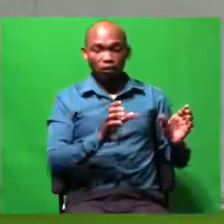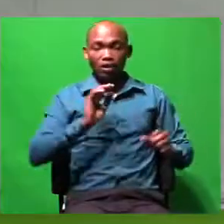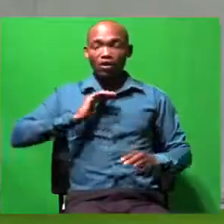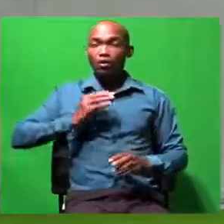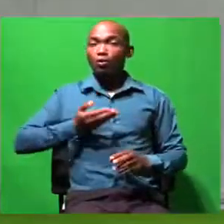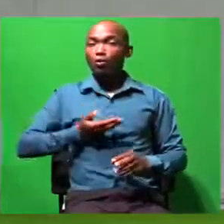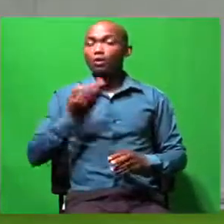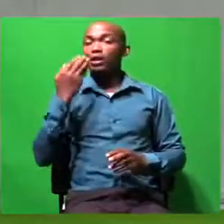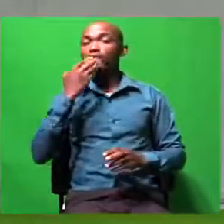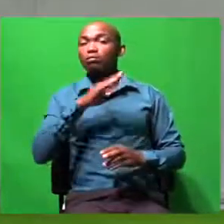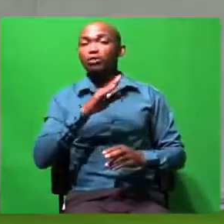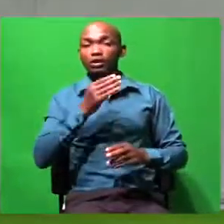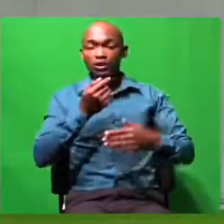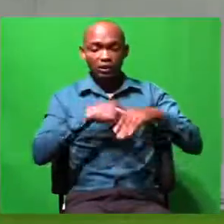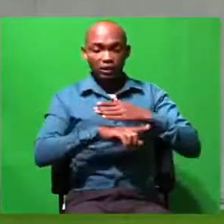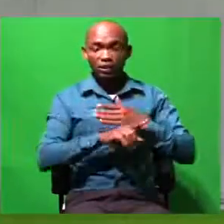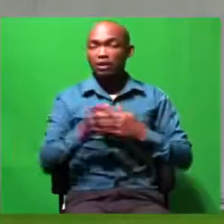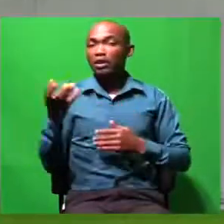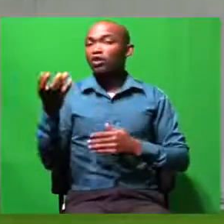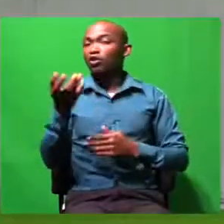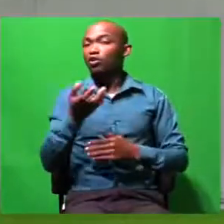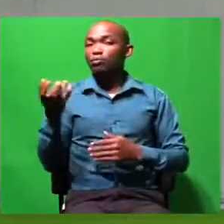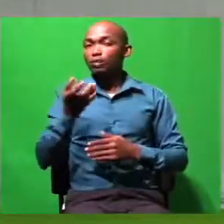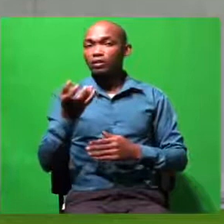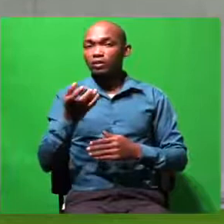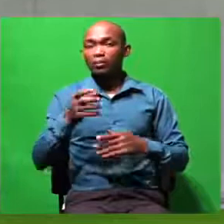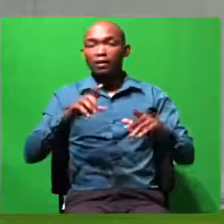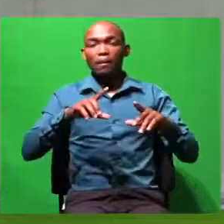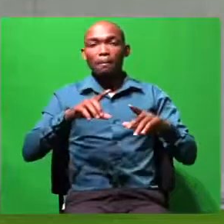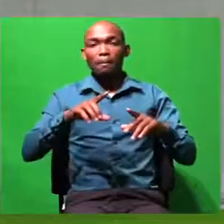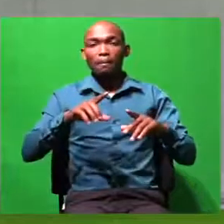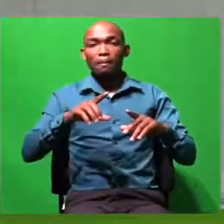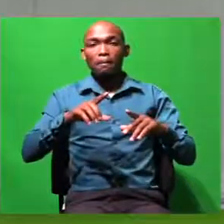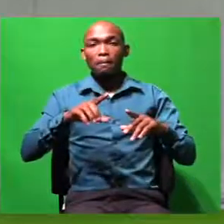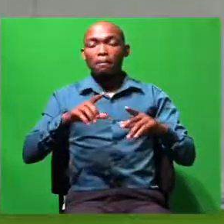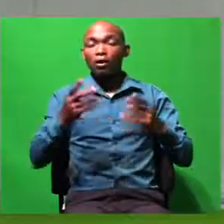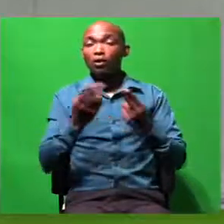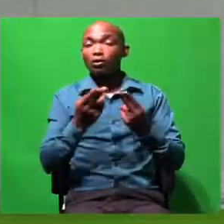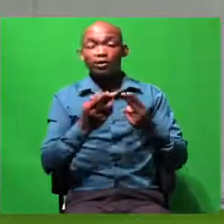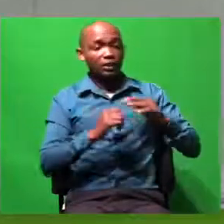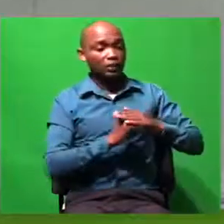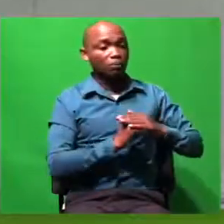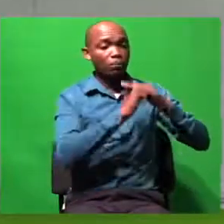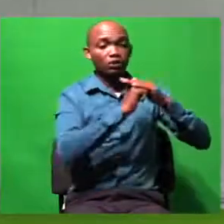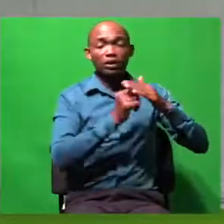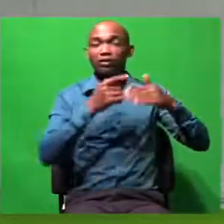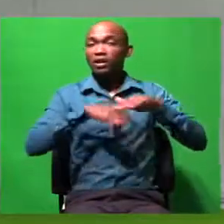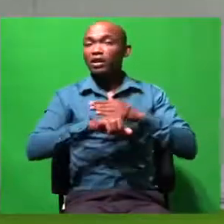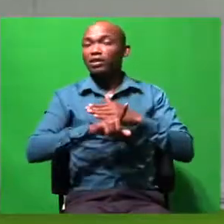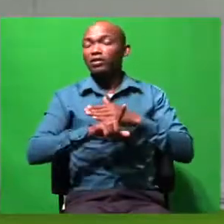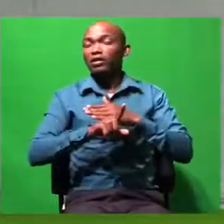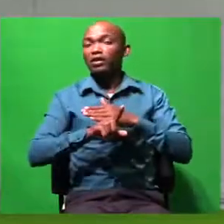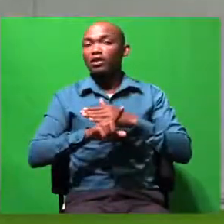And women are so important person in the communities. They are very supportive in the community's development.